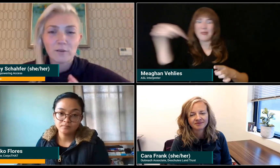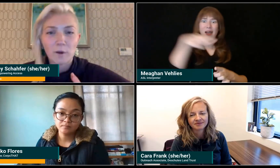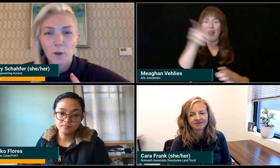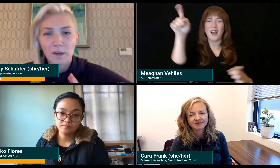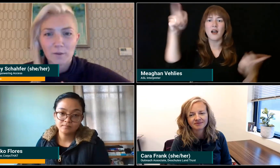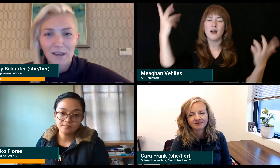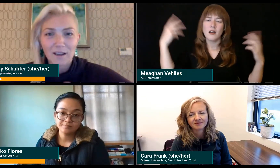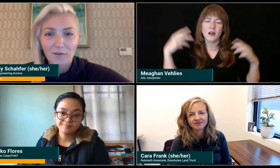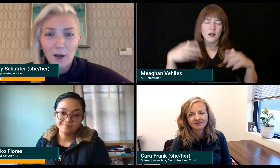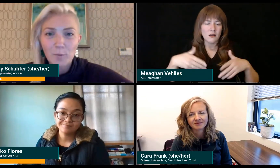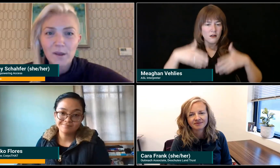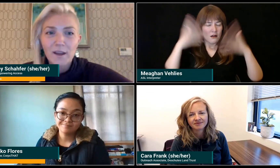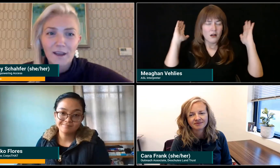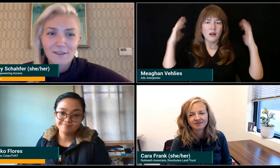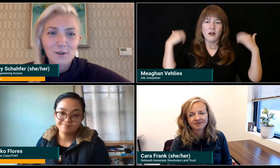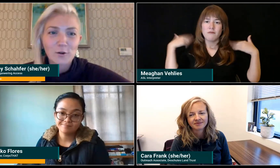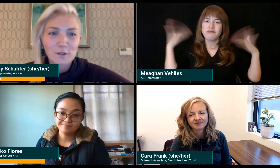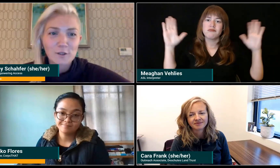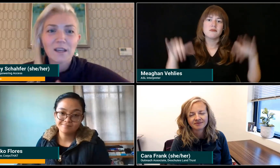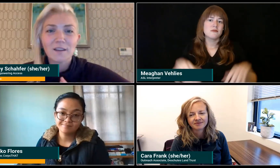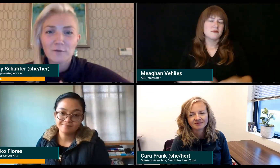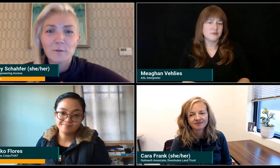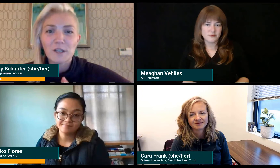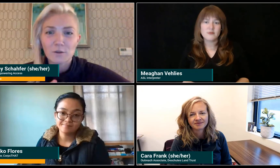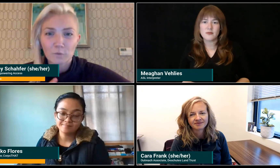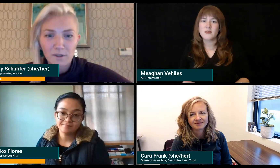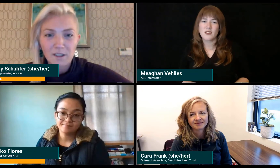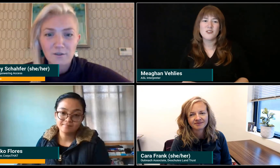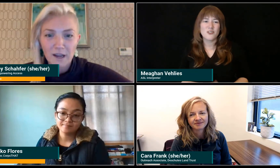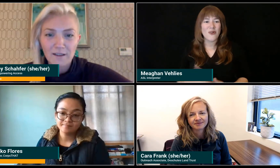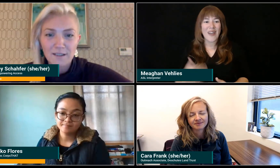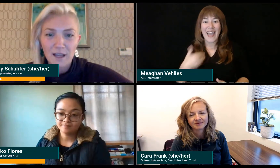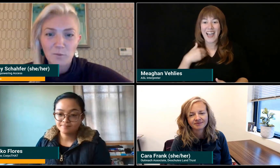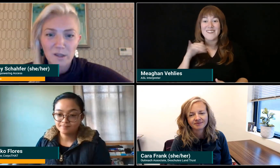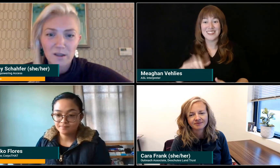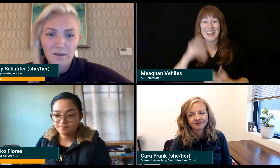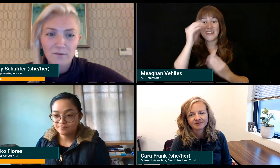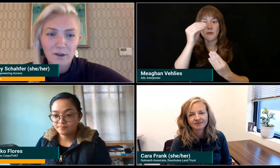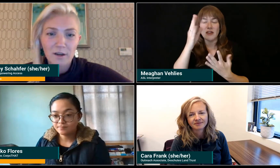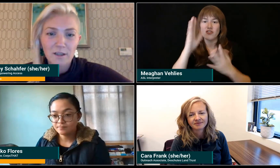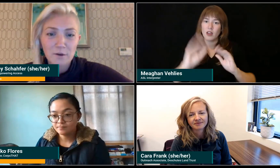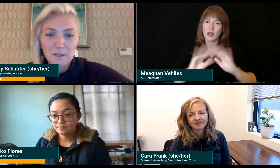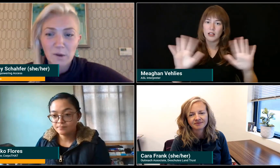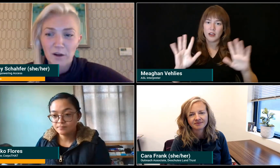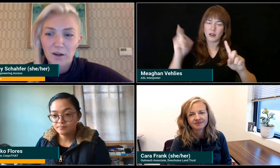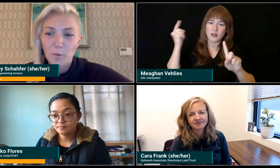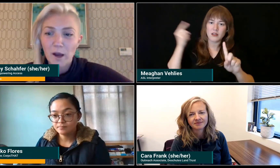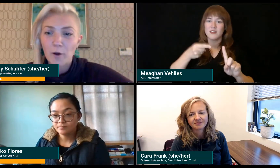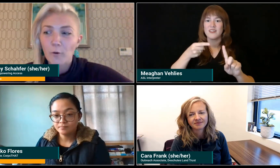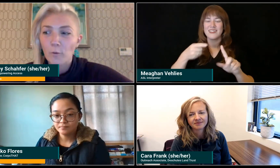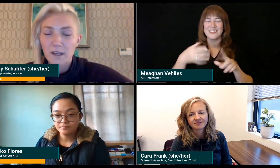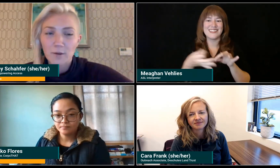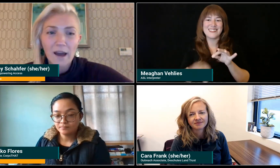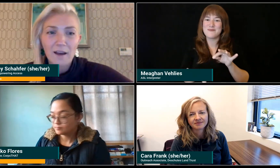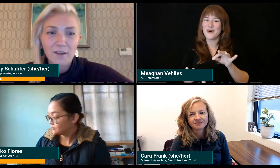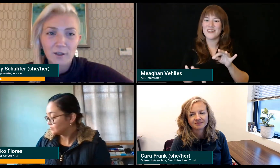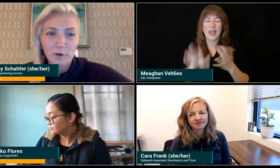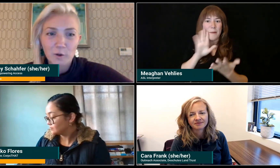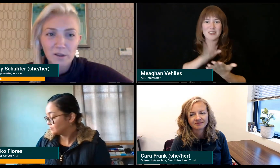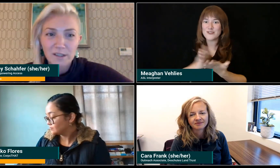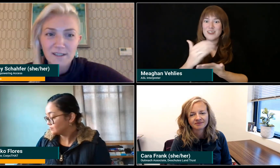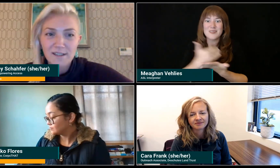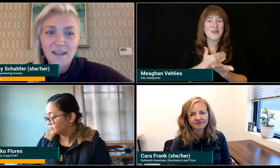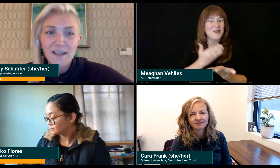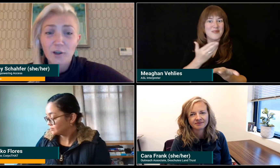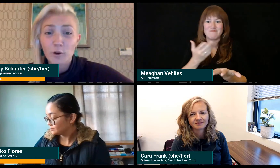becomes overwhelming and we kind of give up. And so just making the information really direct and being very transparent about what you have and